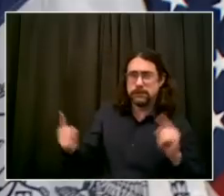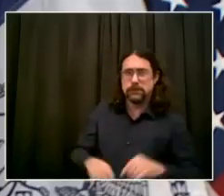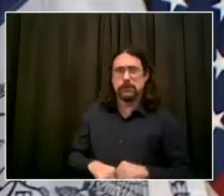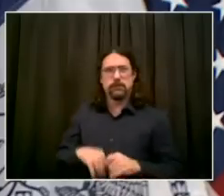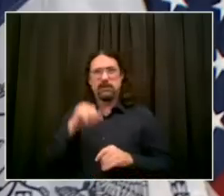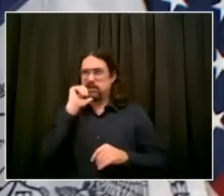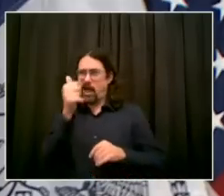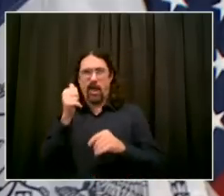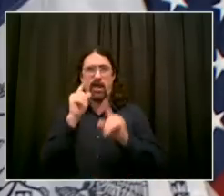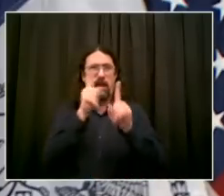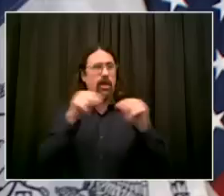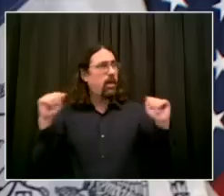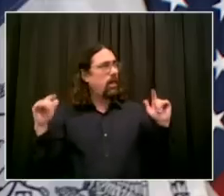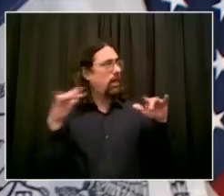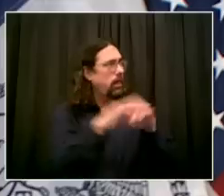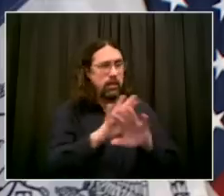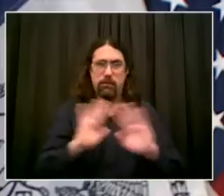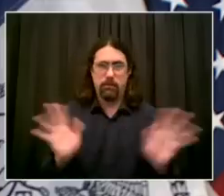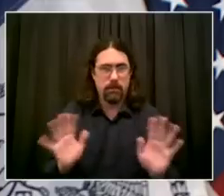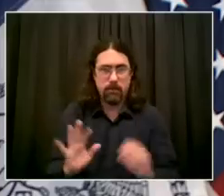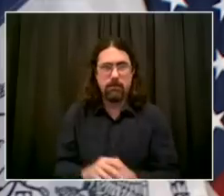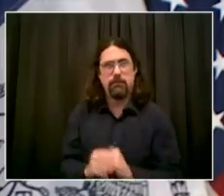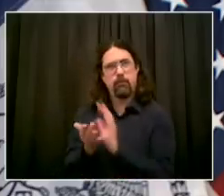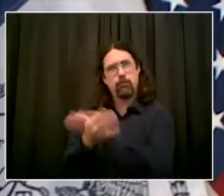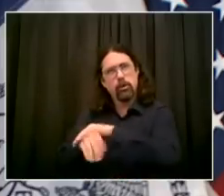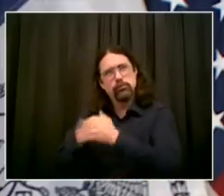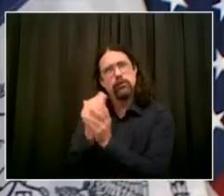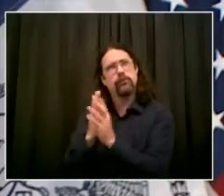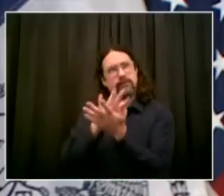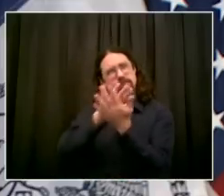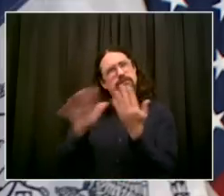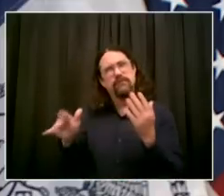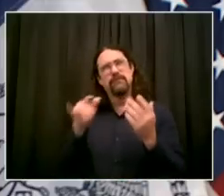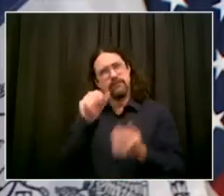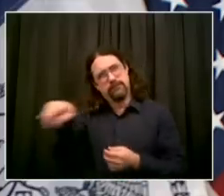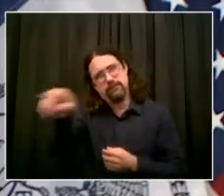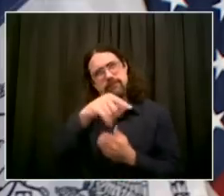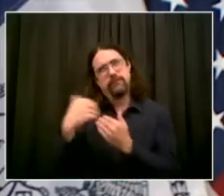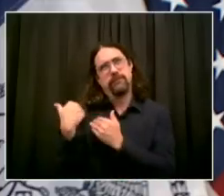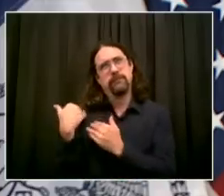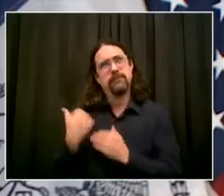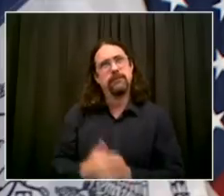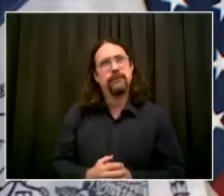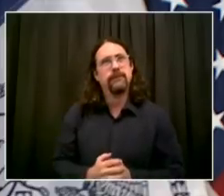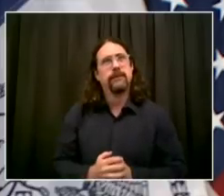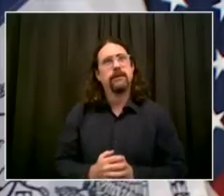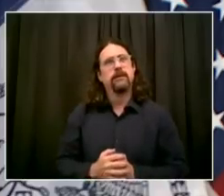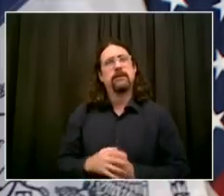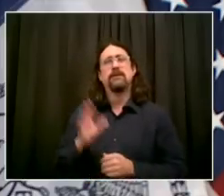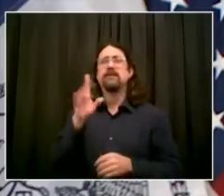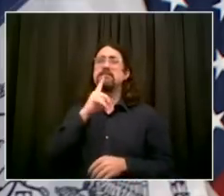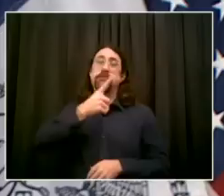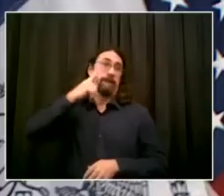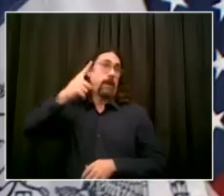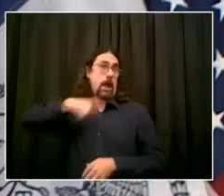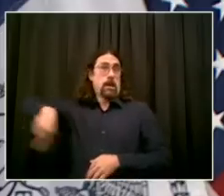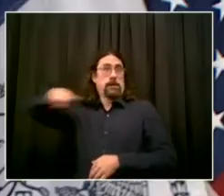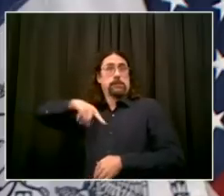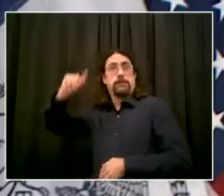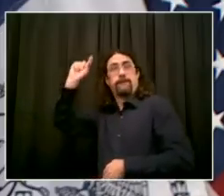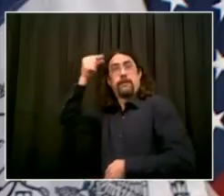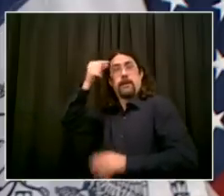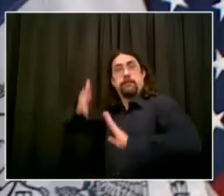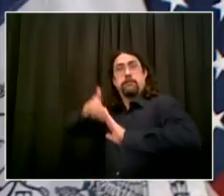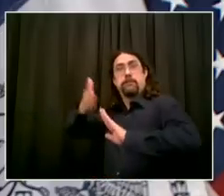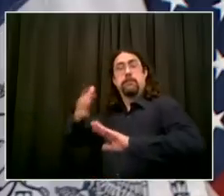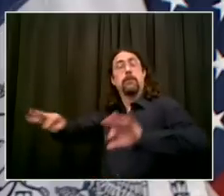by the test results. People have commented on this, but I want to go back to what the doctors tell us. I want to go back to the